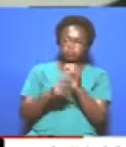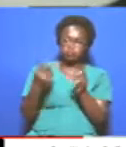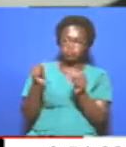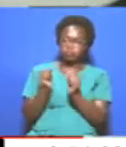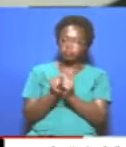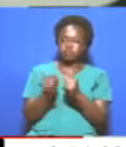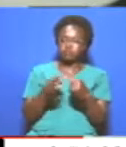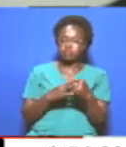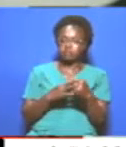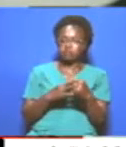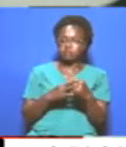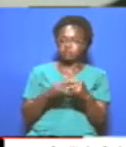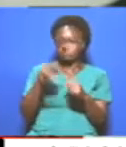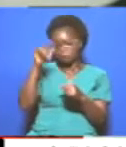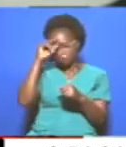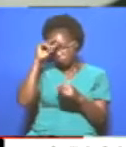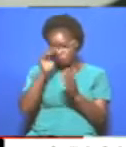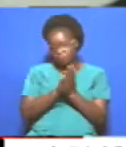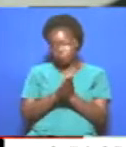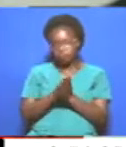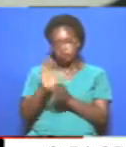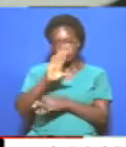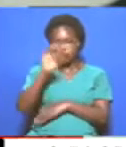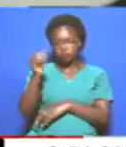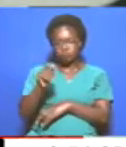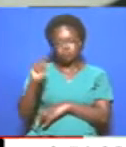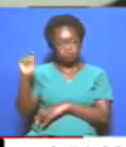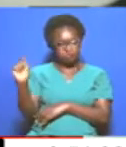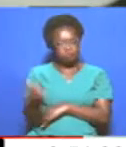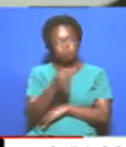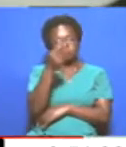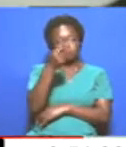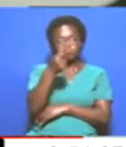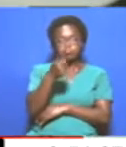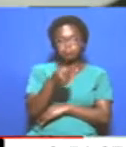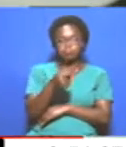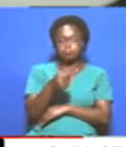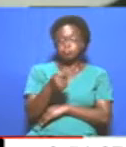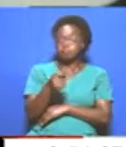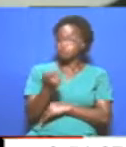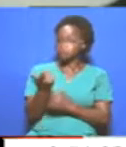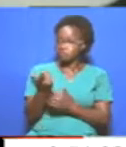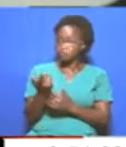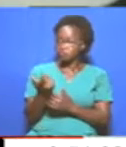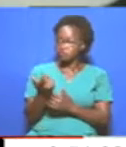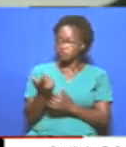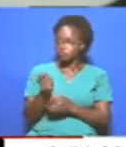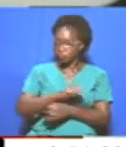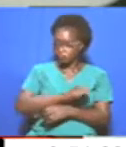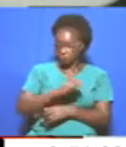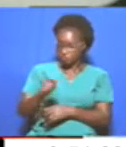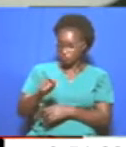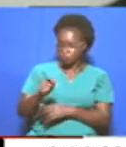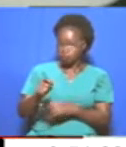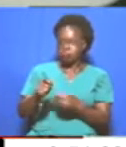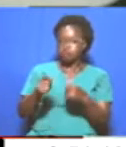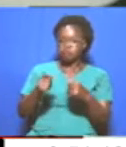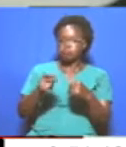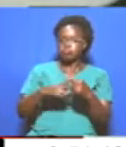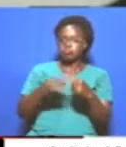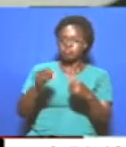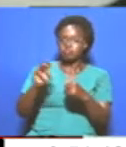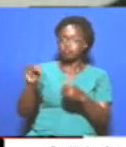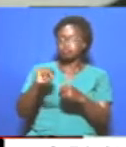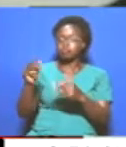government, in conjunction with the African Tennis Confederation, announced the construction of the center worth 700 million Kenya shillings.